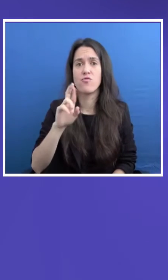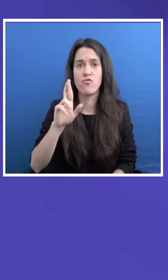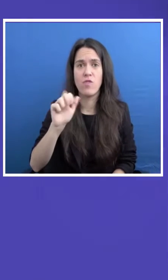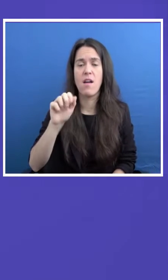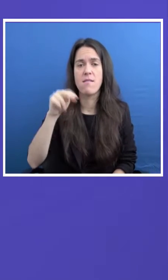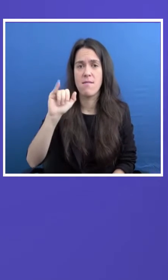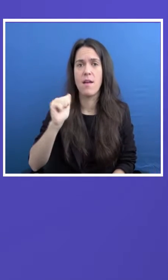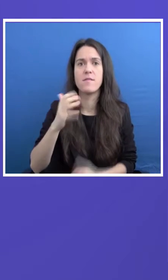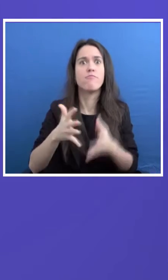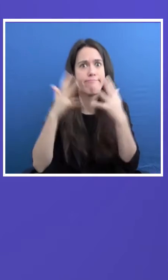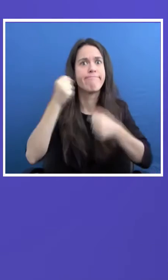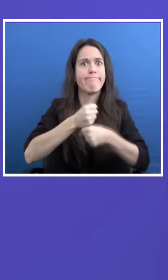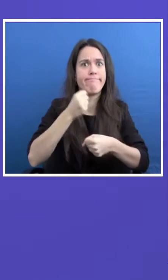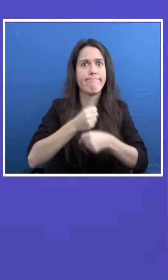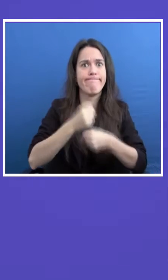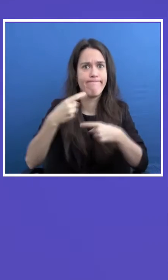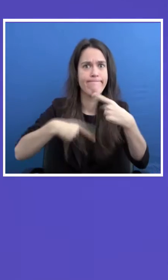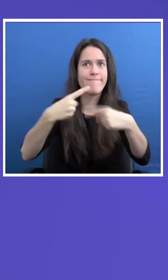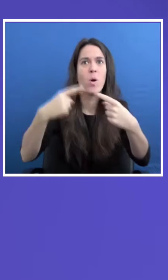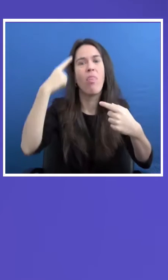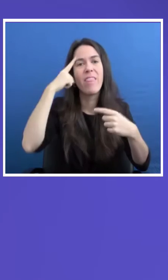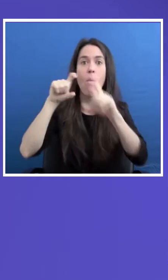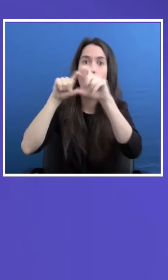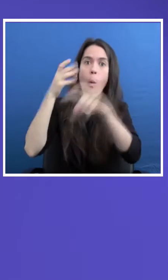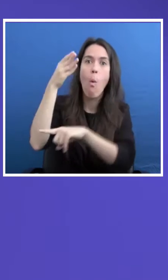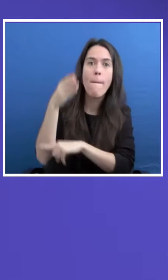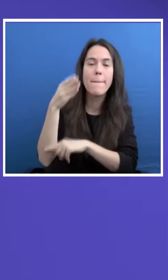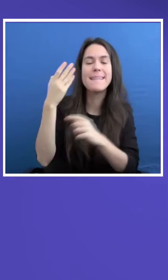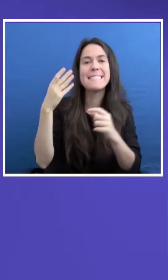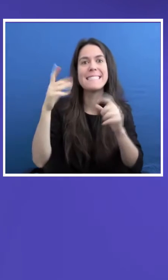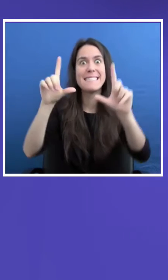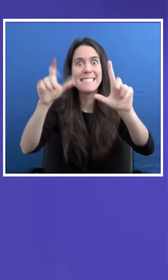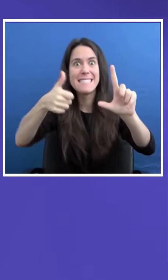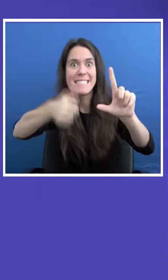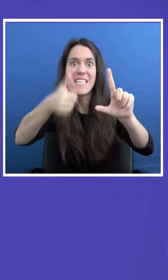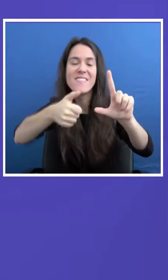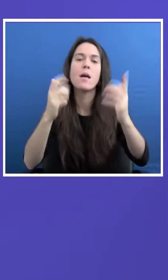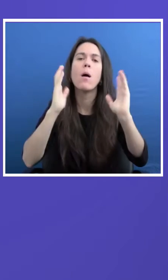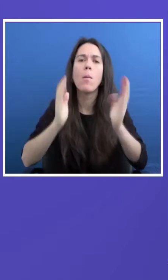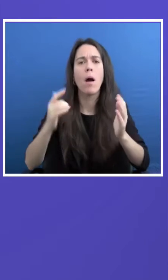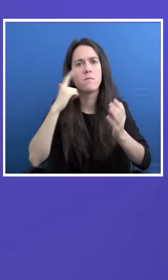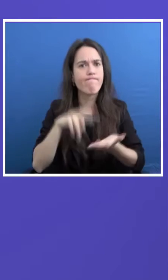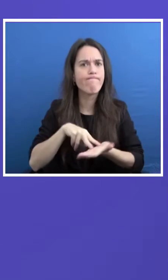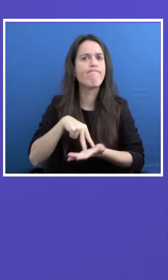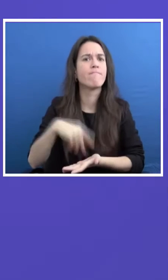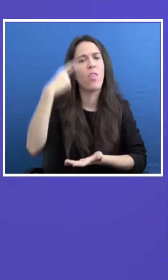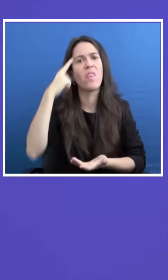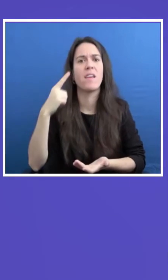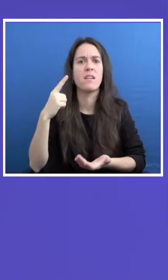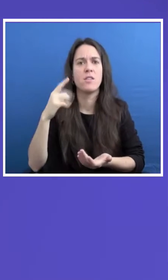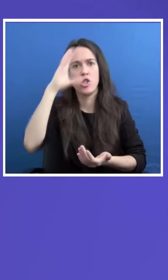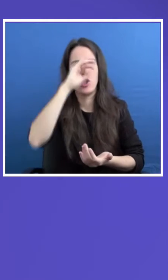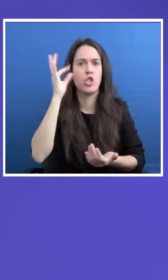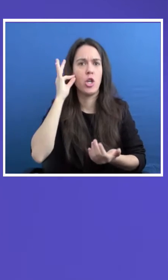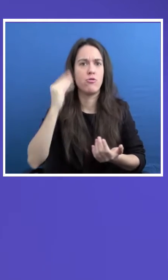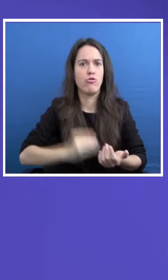TV channels and media companies stand up for gender equality, that they have anti-discrimination policies in